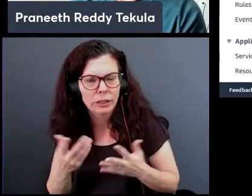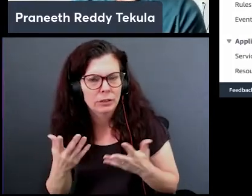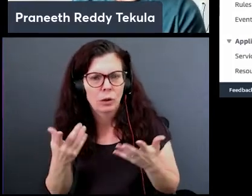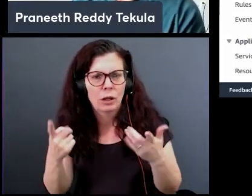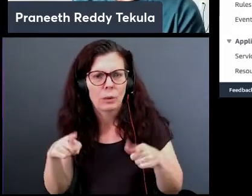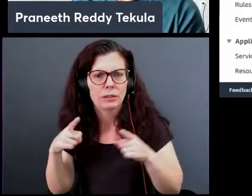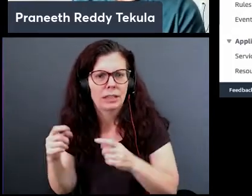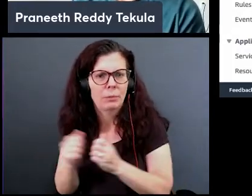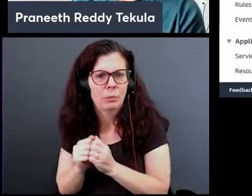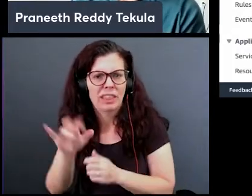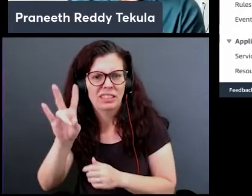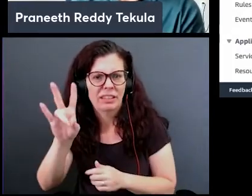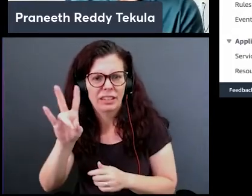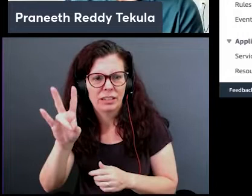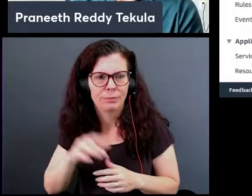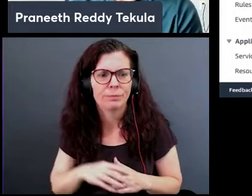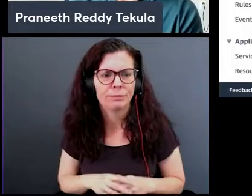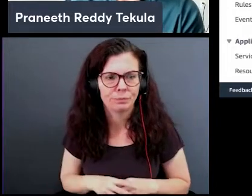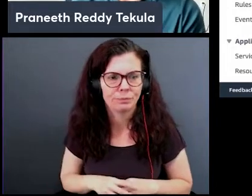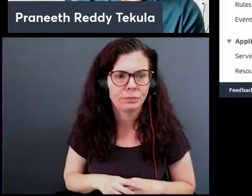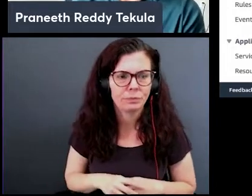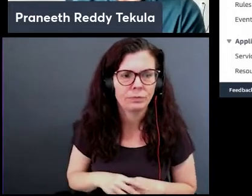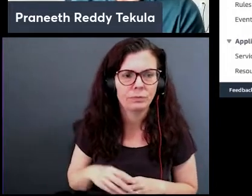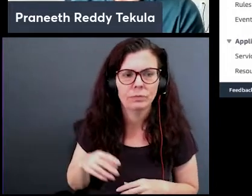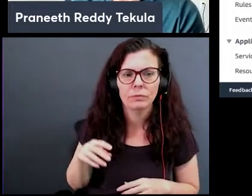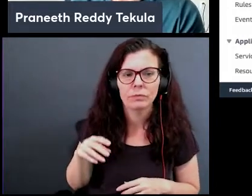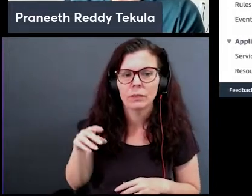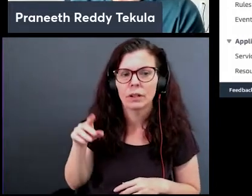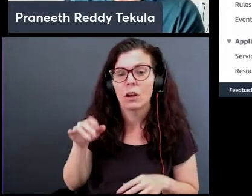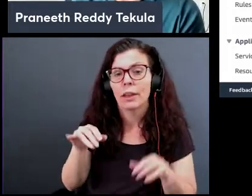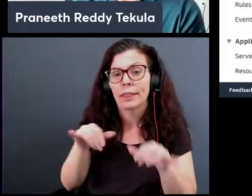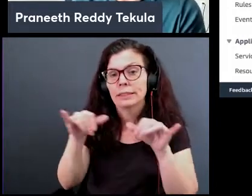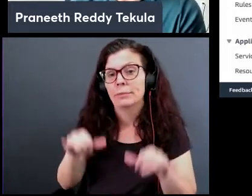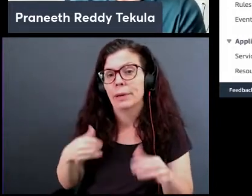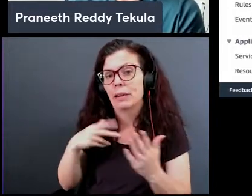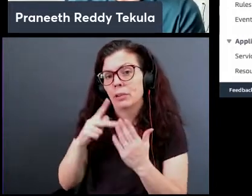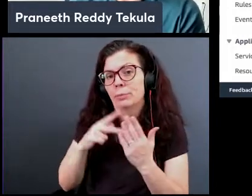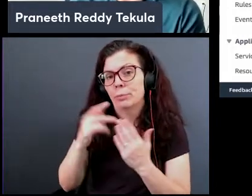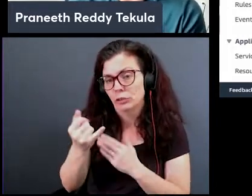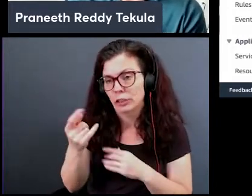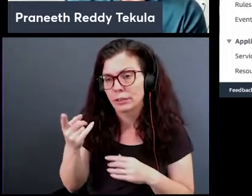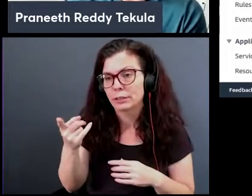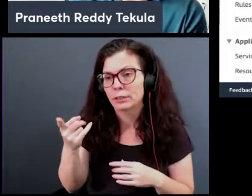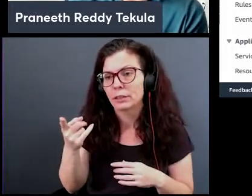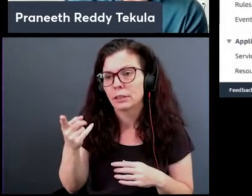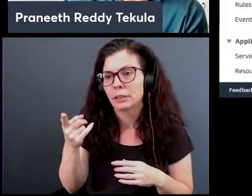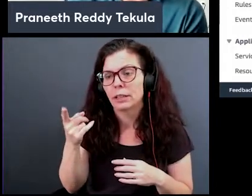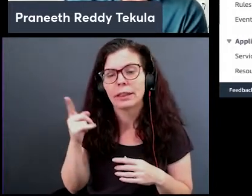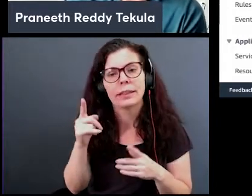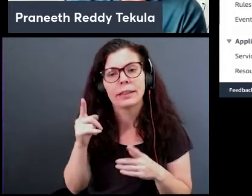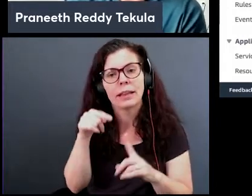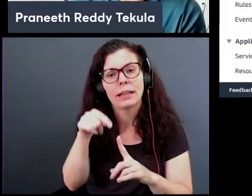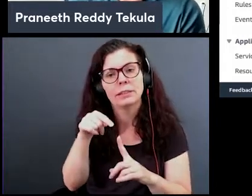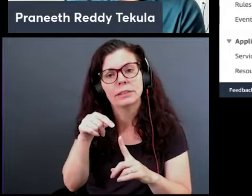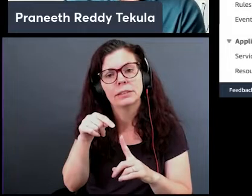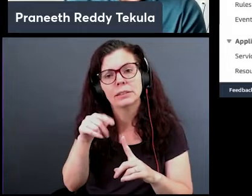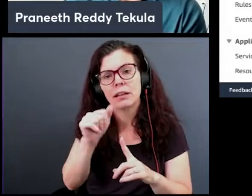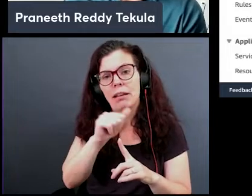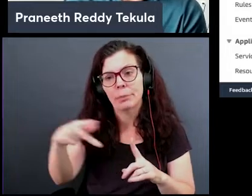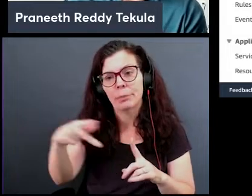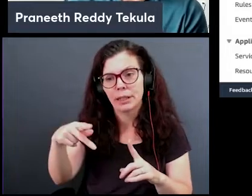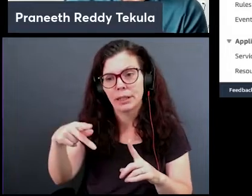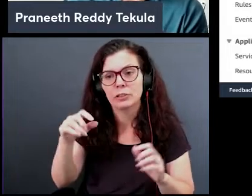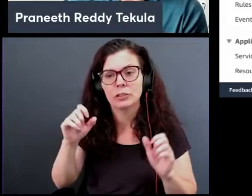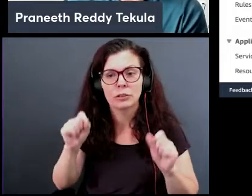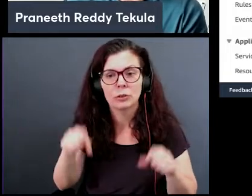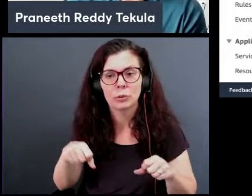yeah. So on this account, I have a project running in for this demo. It's a pet site application where you can